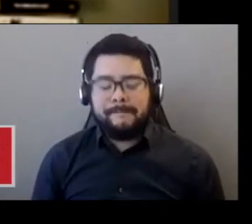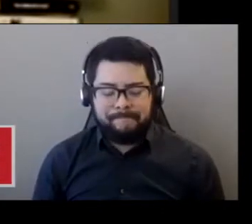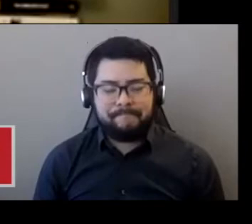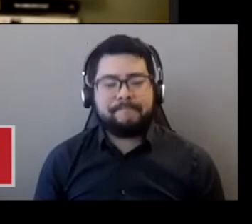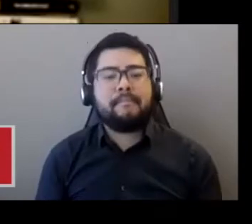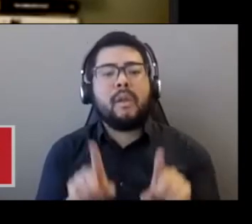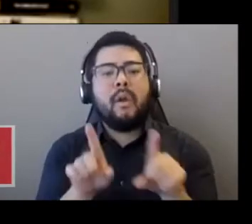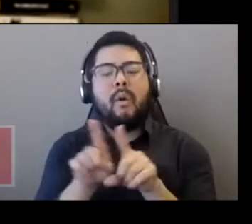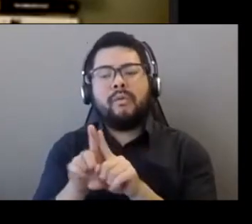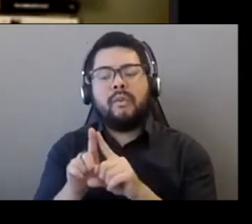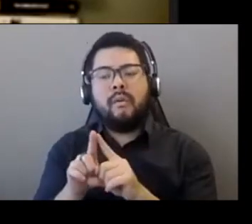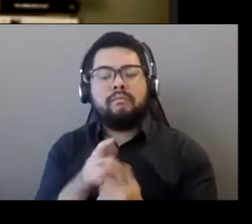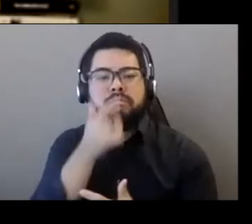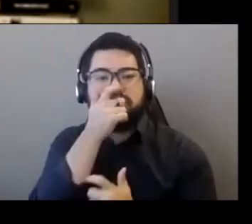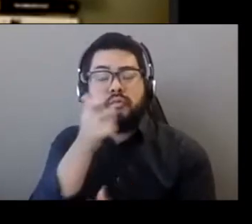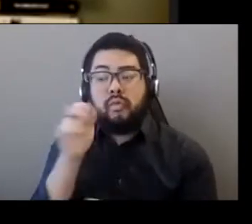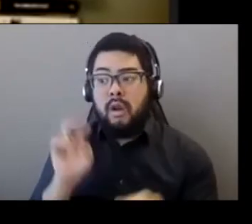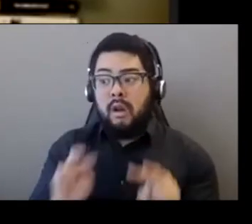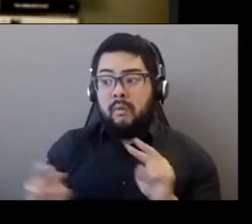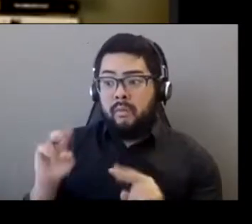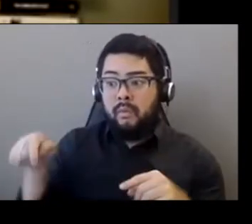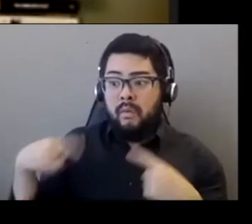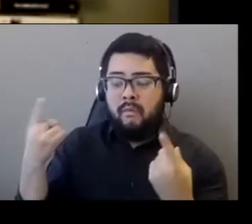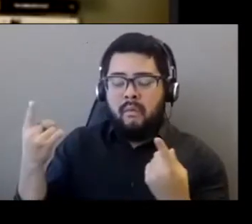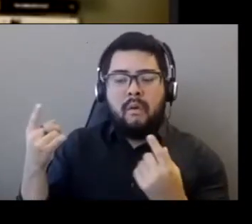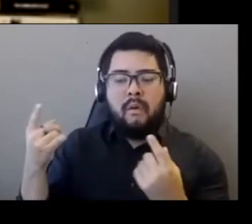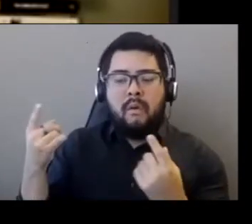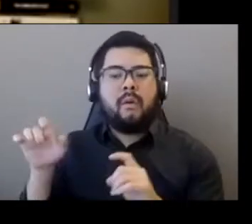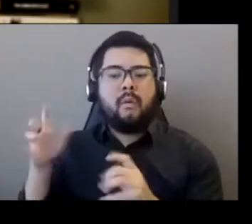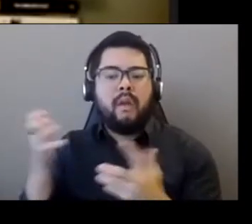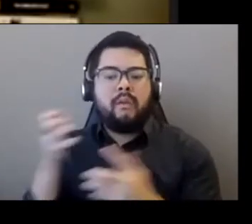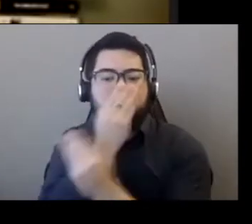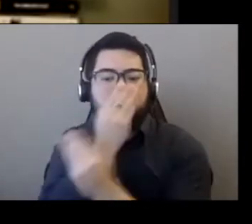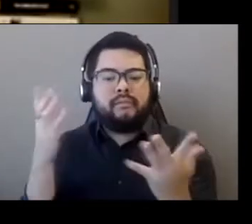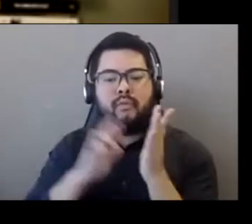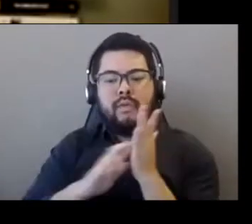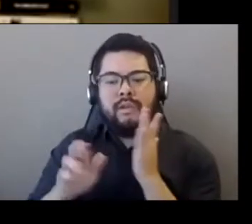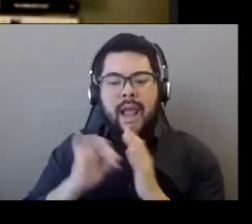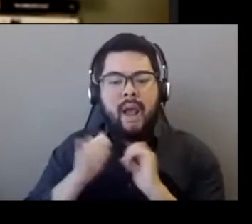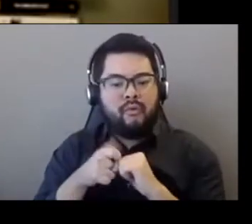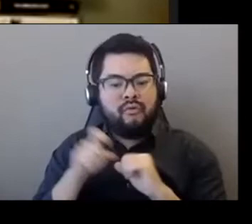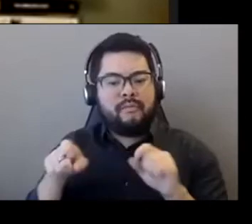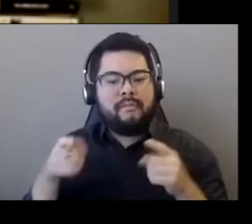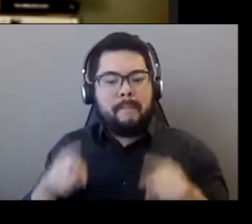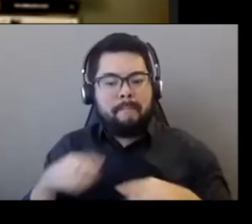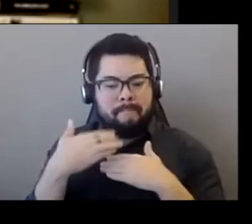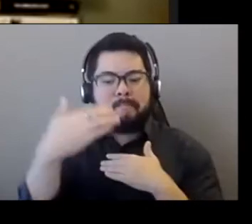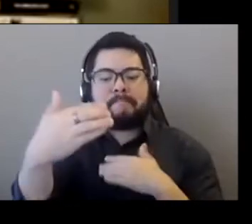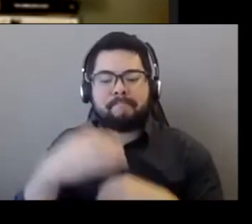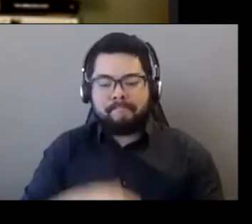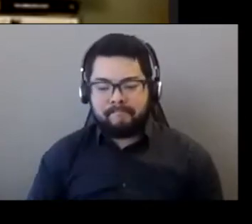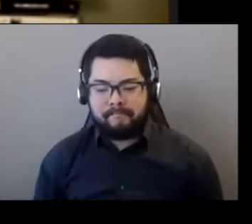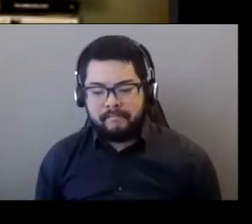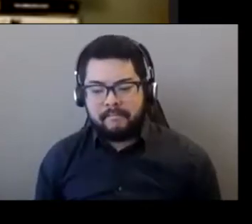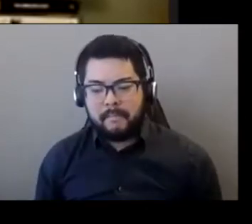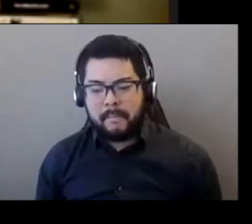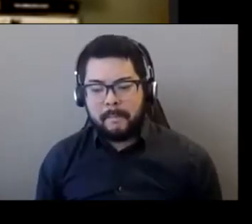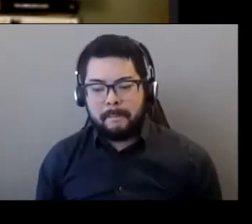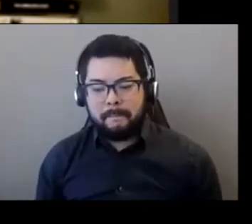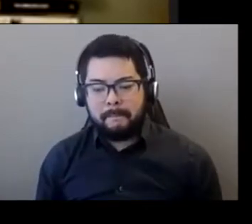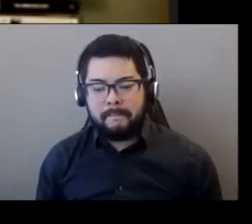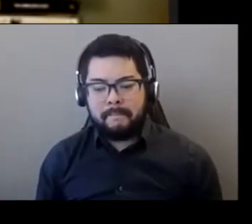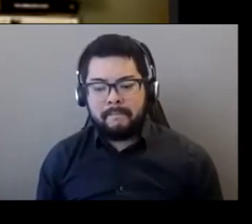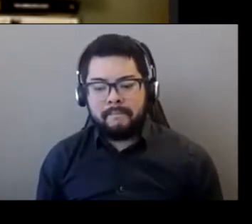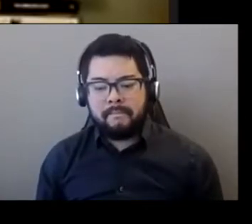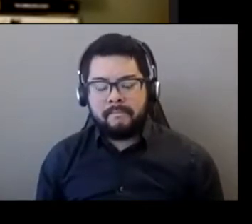interesting observation about how research should be conducted. He says that the way research must